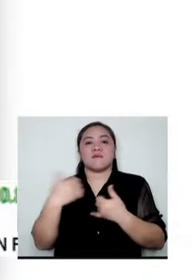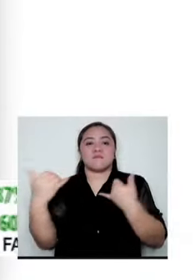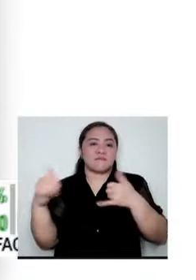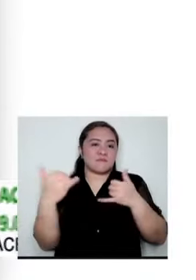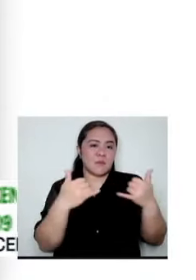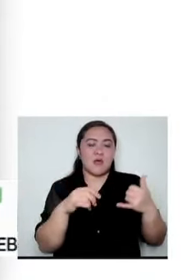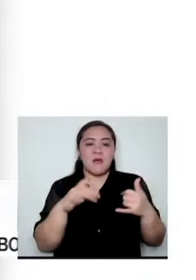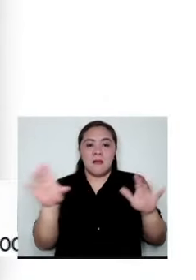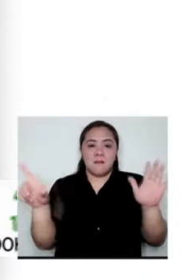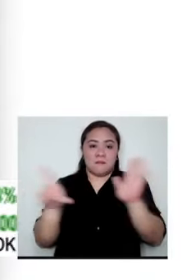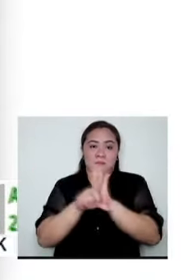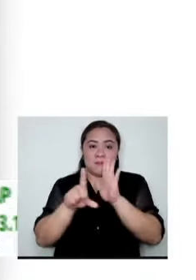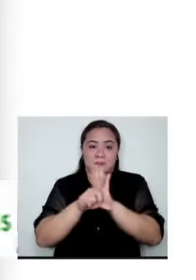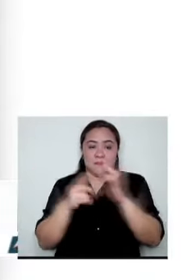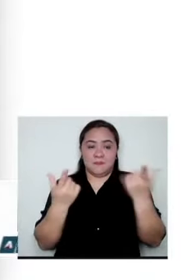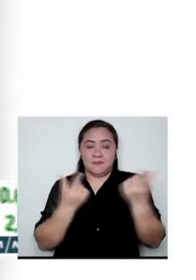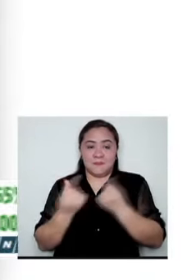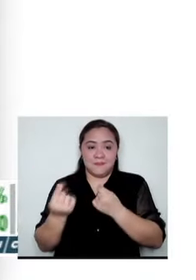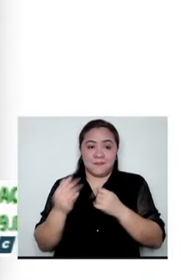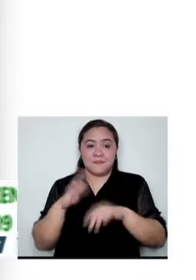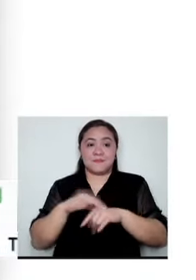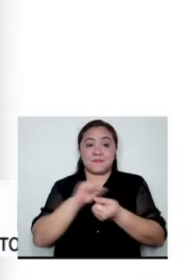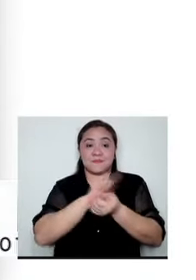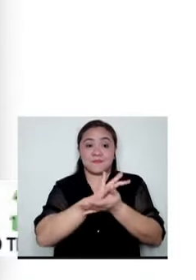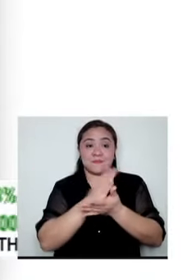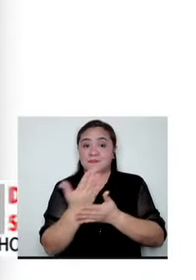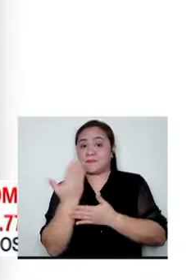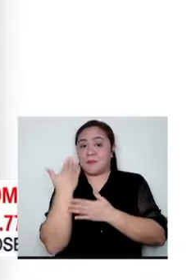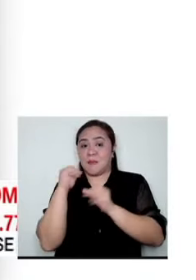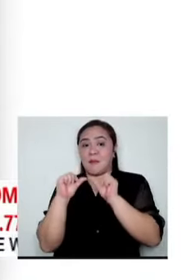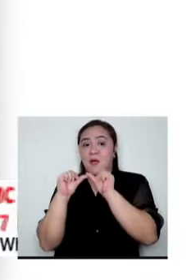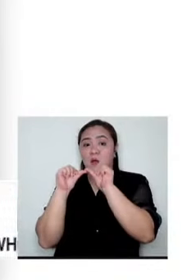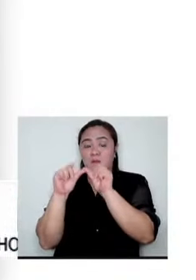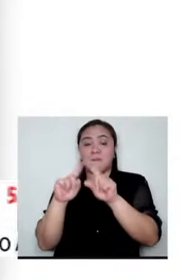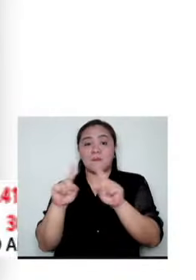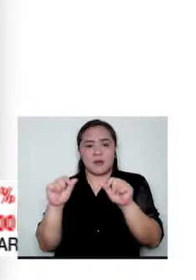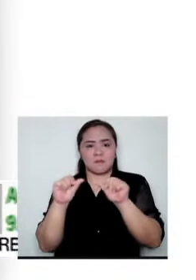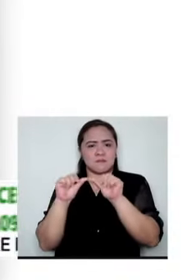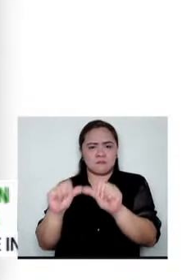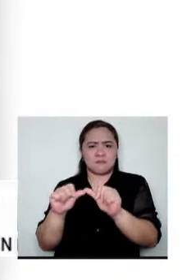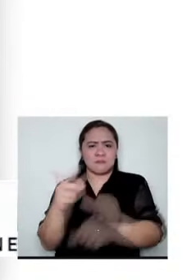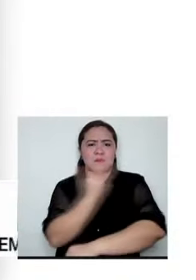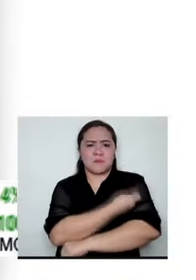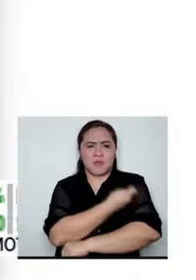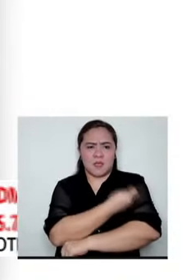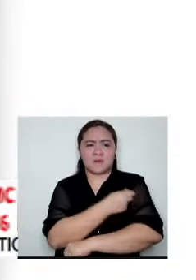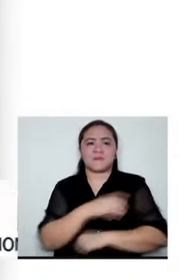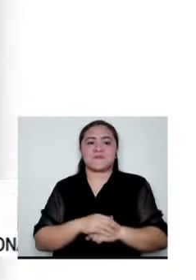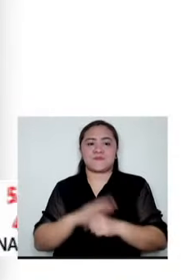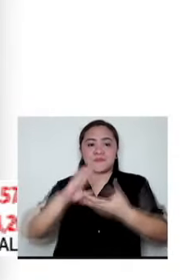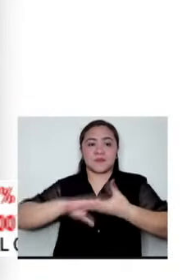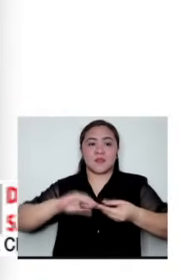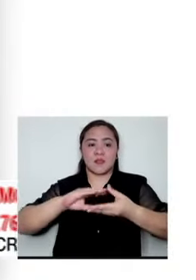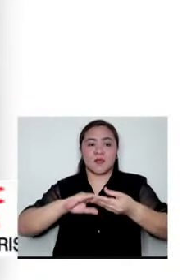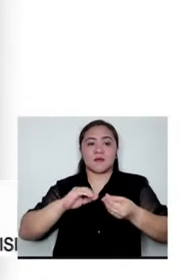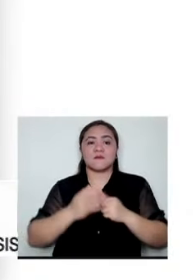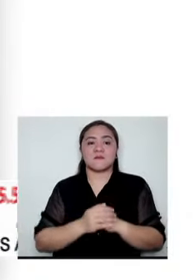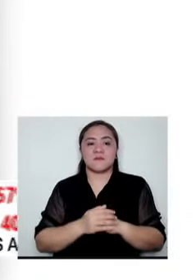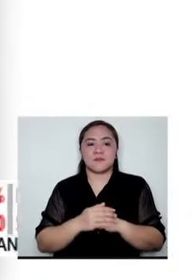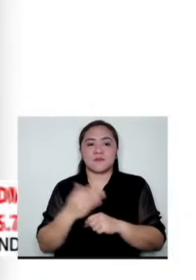And lastly, COVID-19 vaccinations will still continue under ECQ. For more stories and breaking news, go